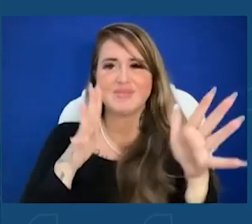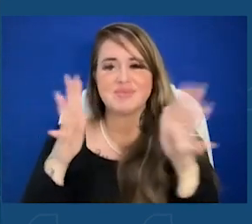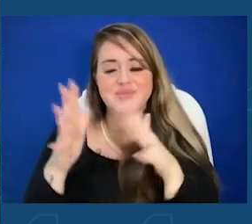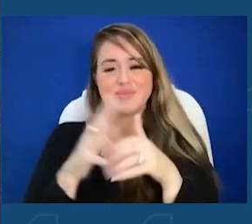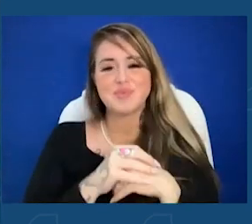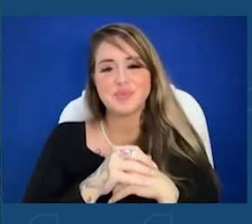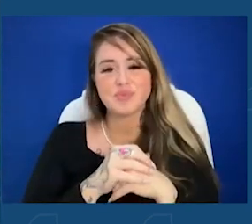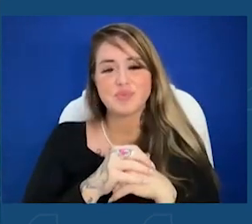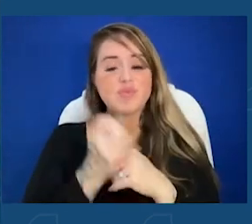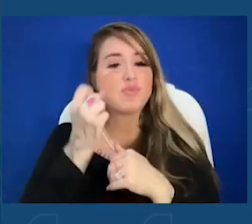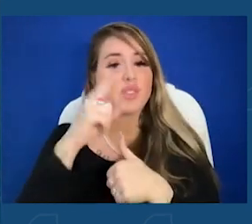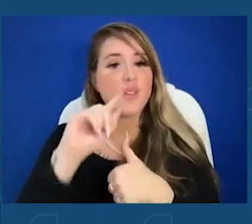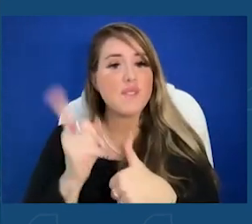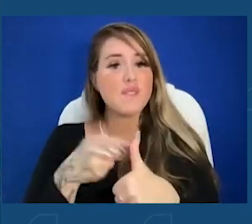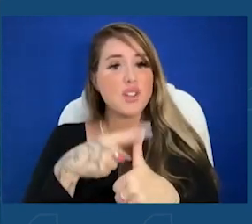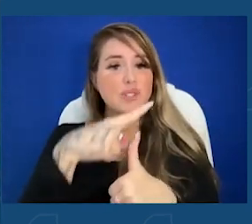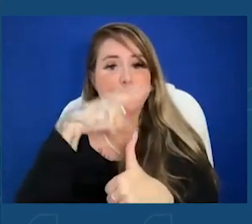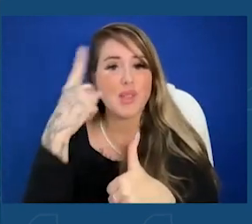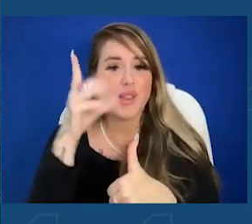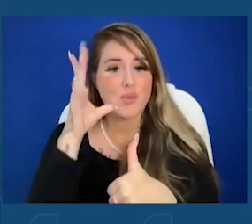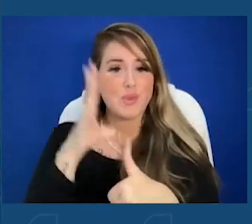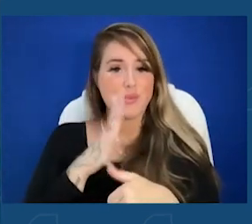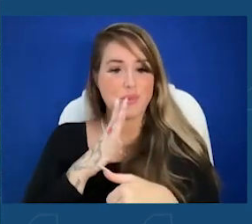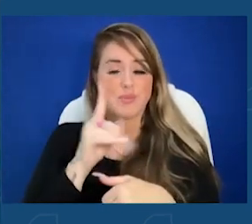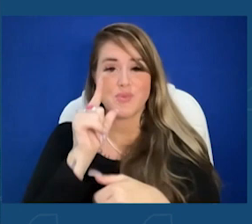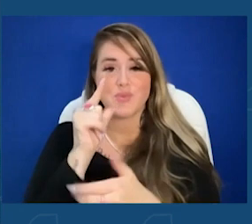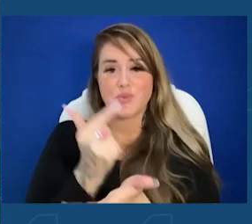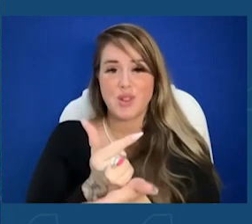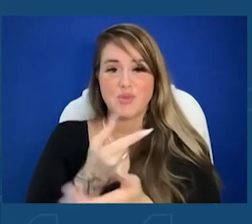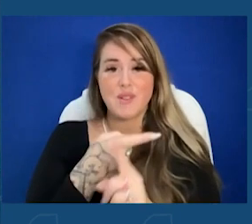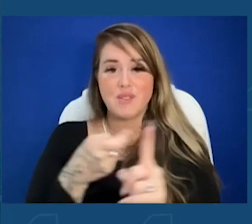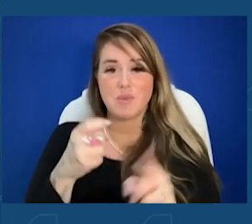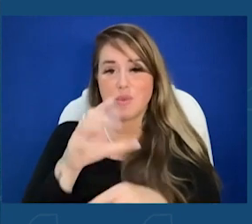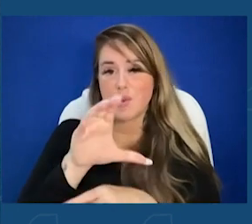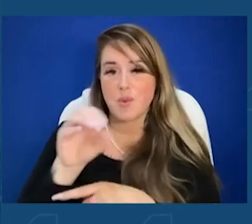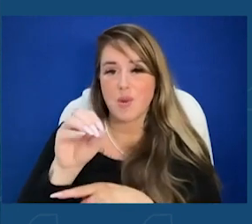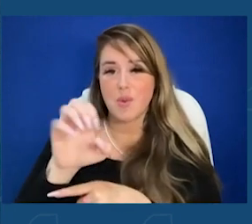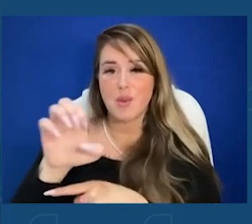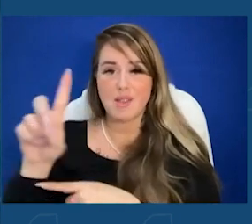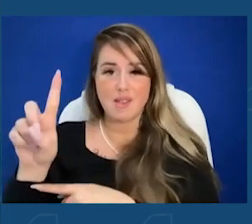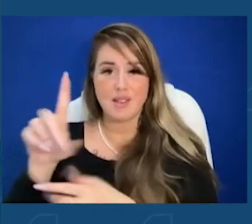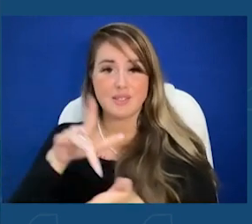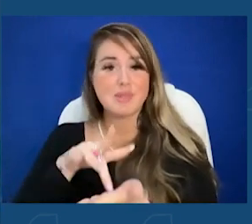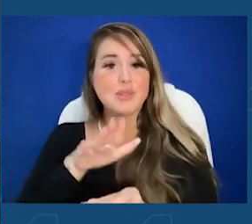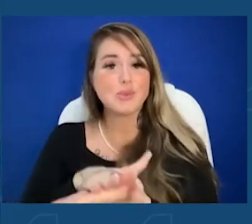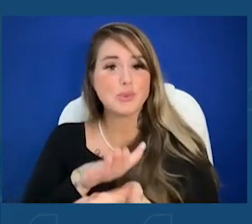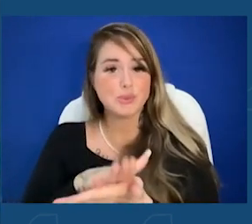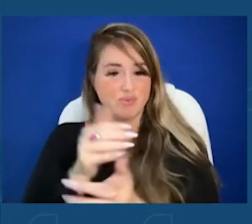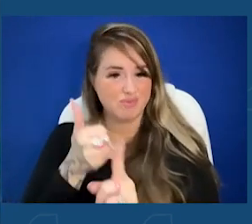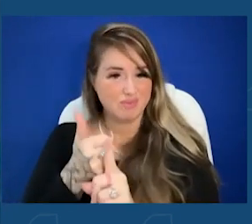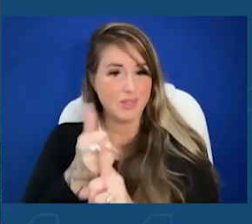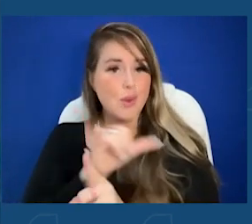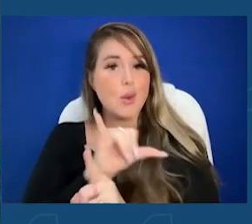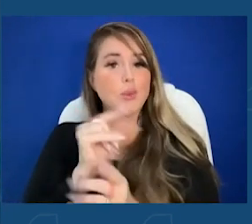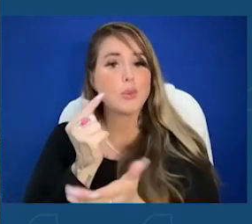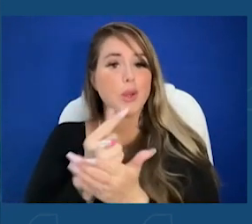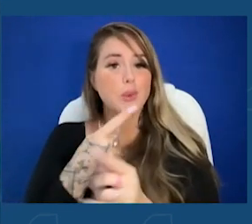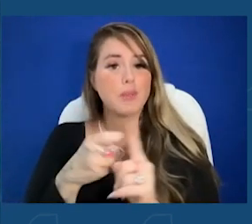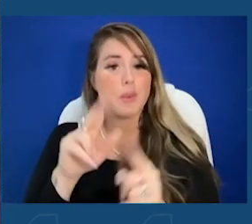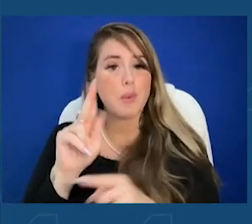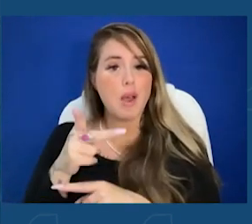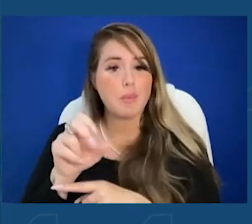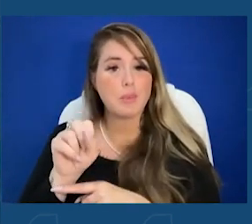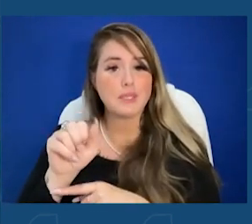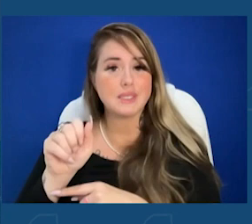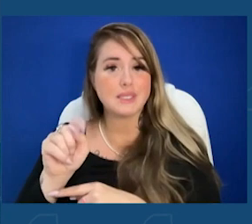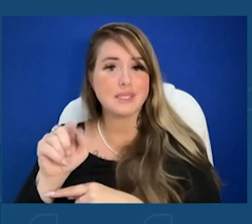The first black woman to graduate from a co-ed medical school also graduated from Upstate. That's